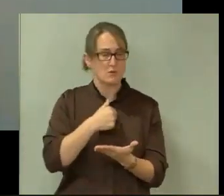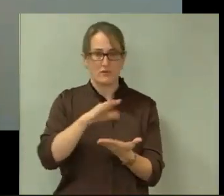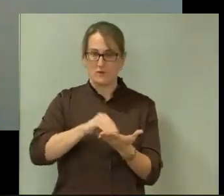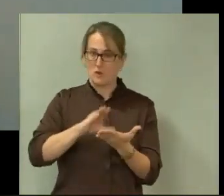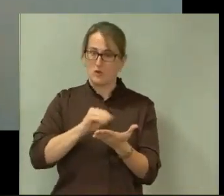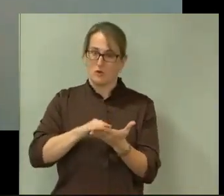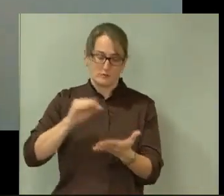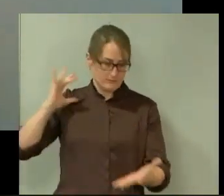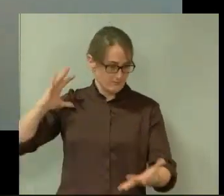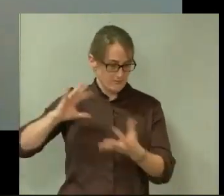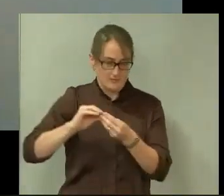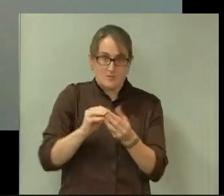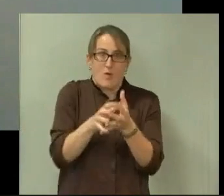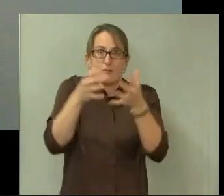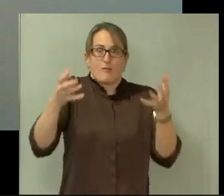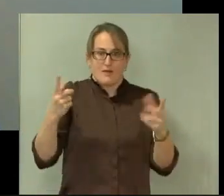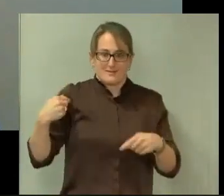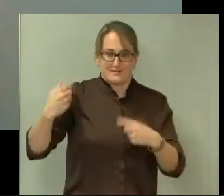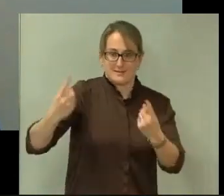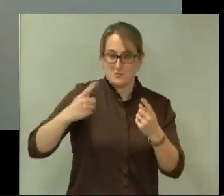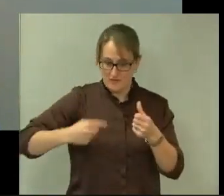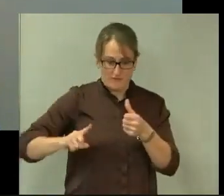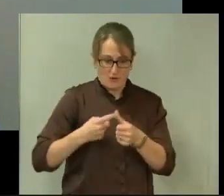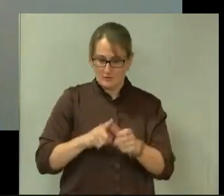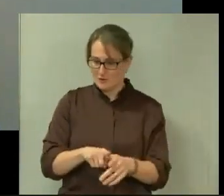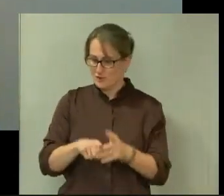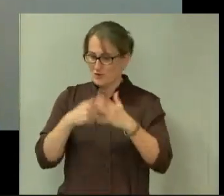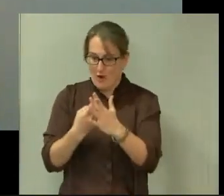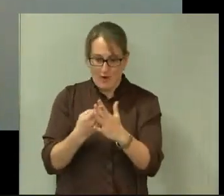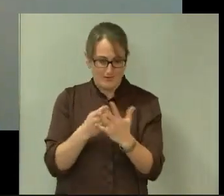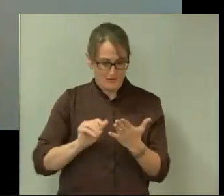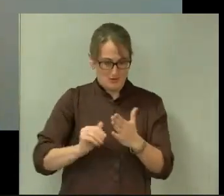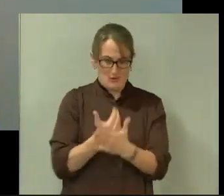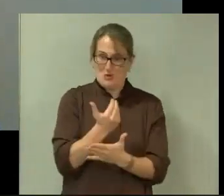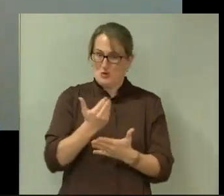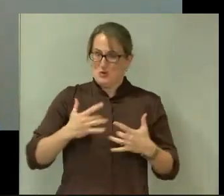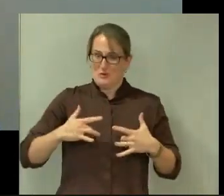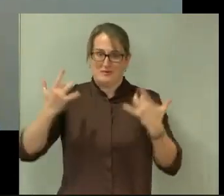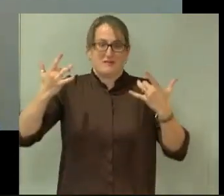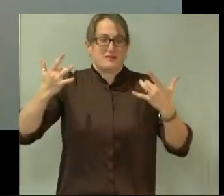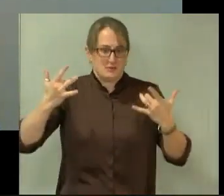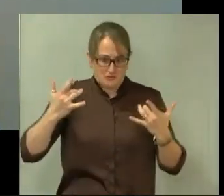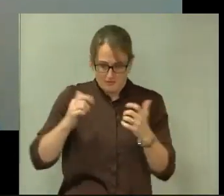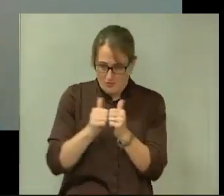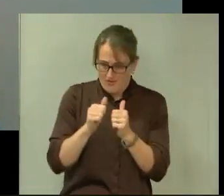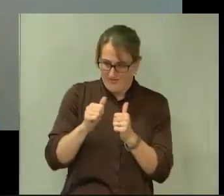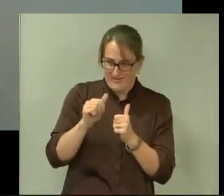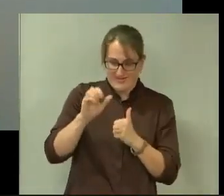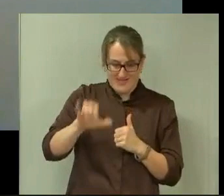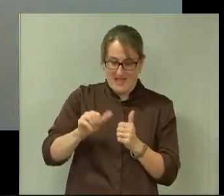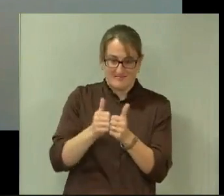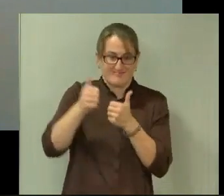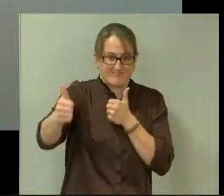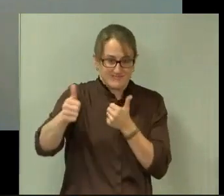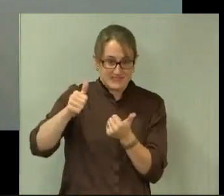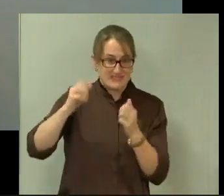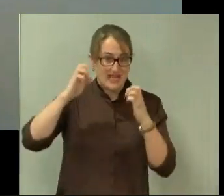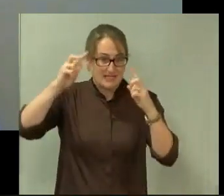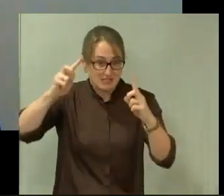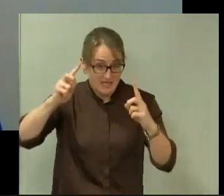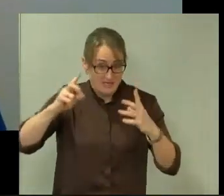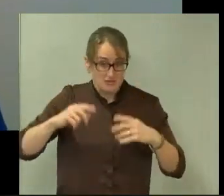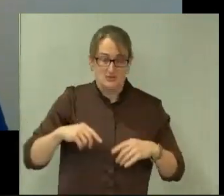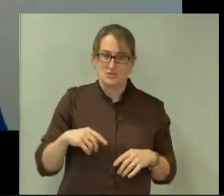first deployed in this adventure of remote learning, our students, and we've heard it resound